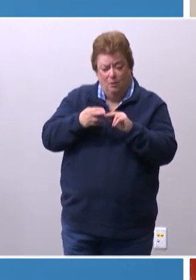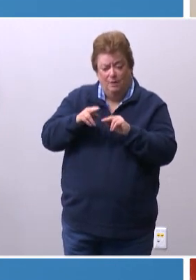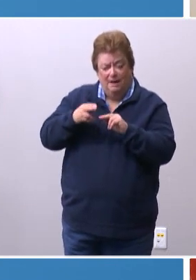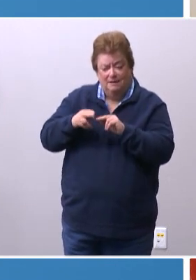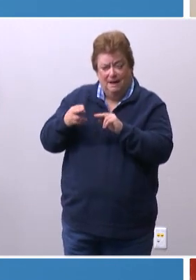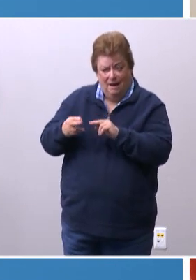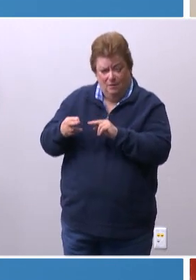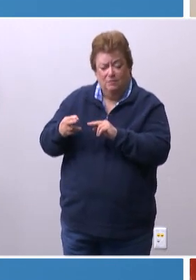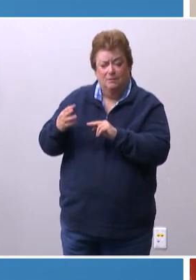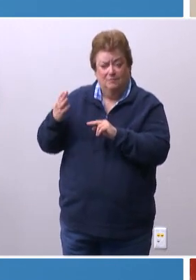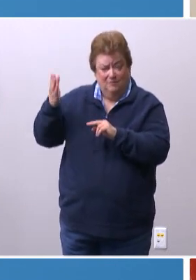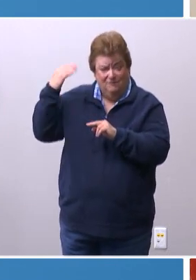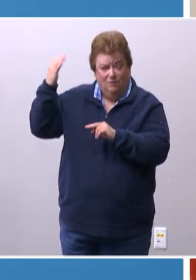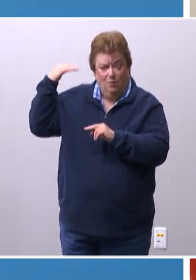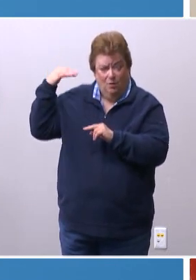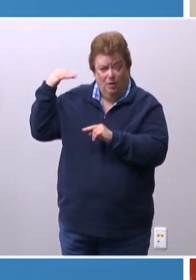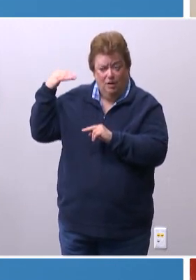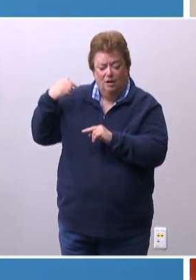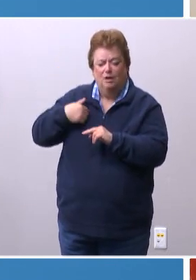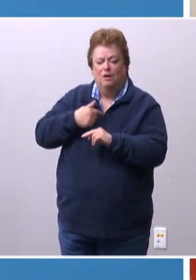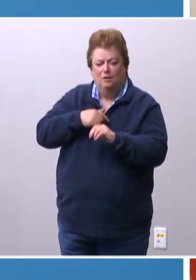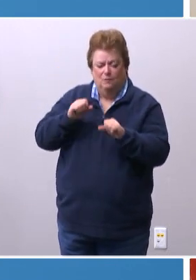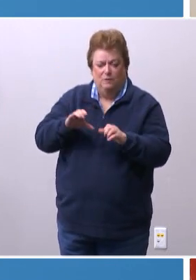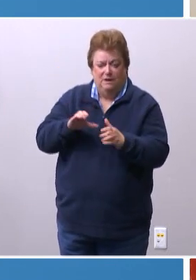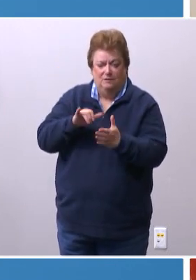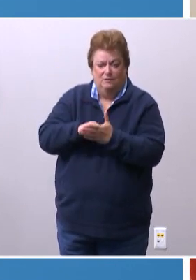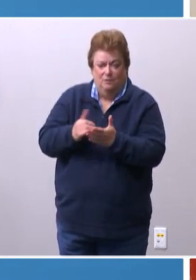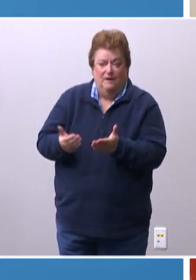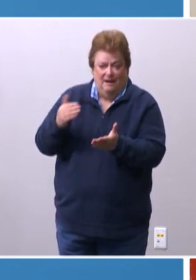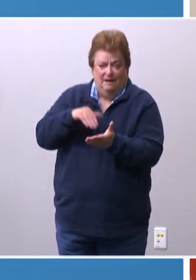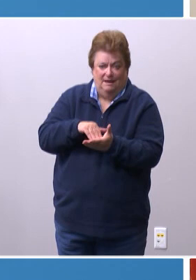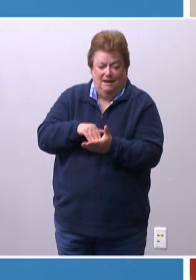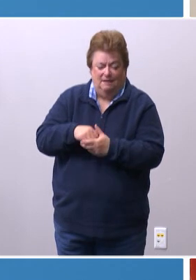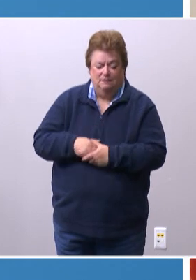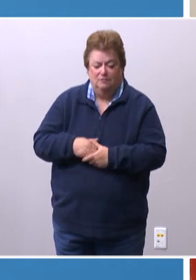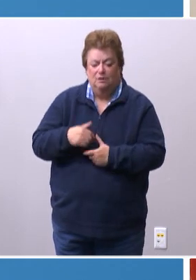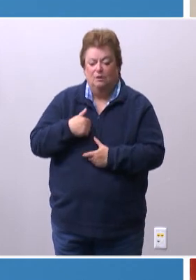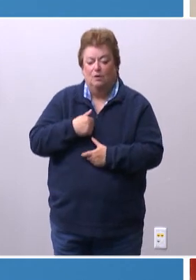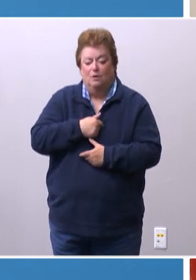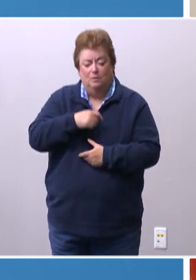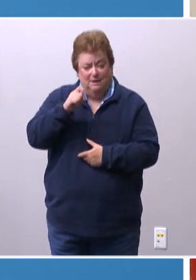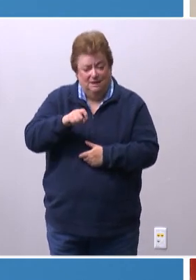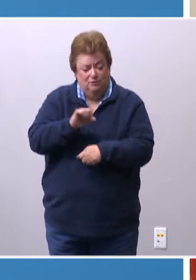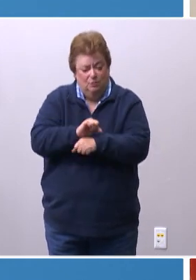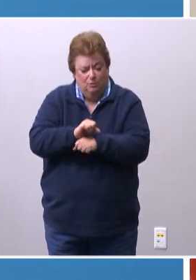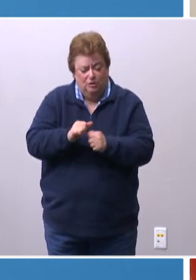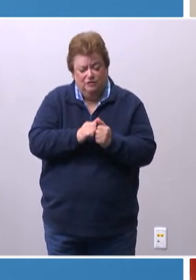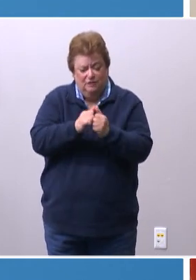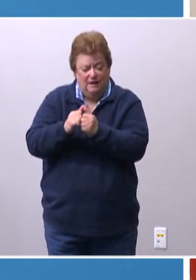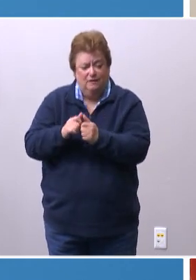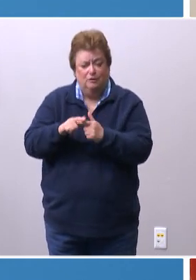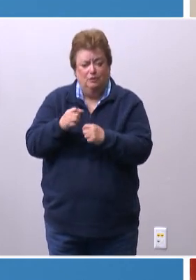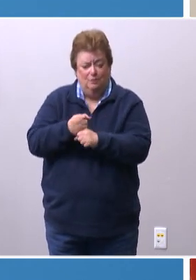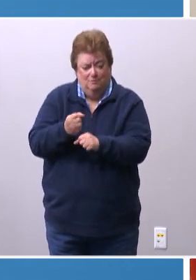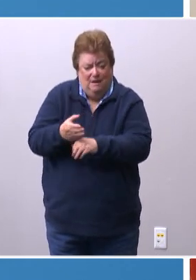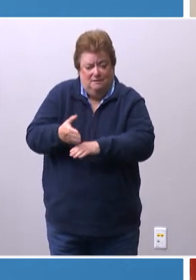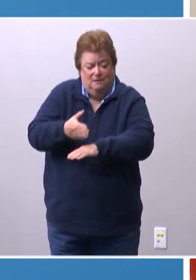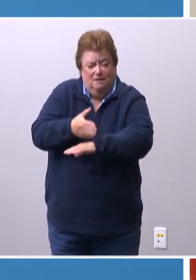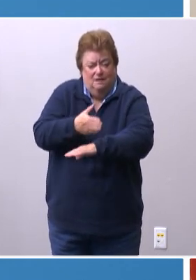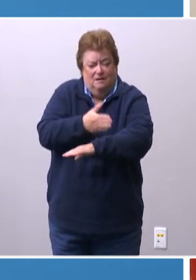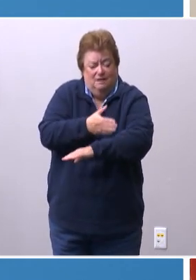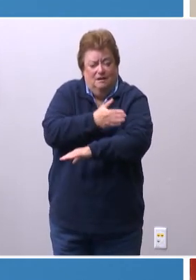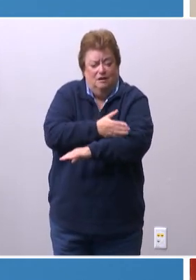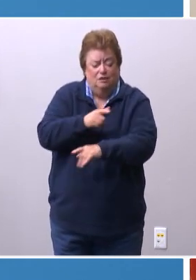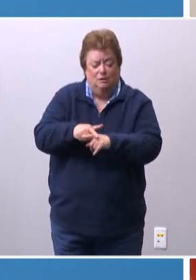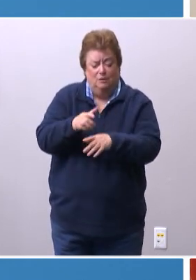capacity before. And we can do it again. Working together, we can make the additional progress necessary to get to